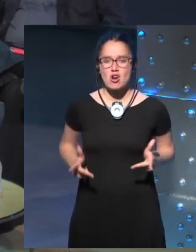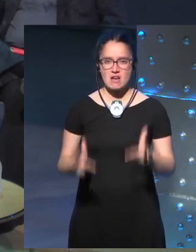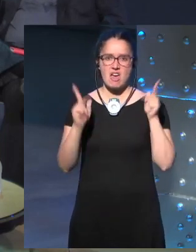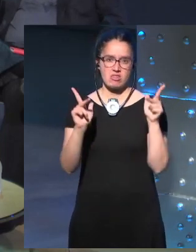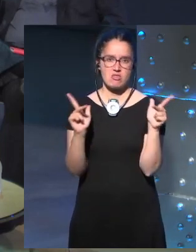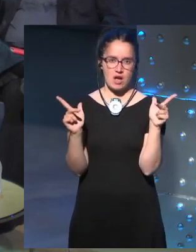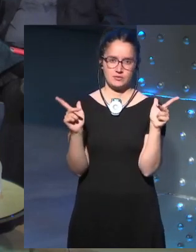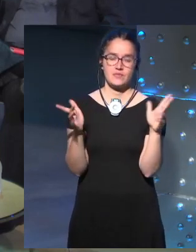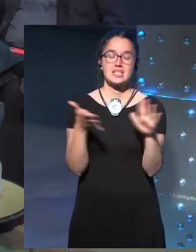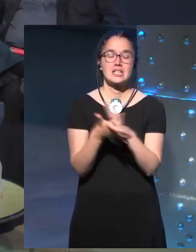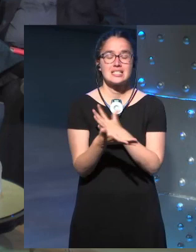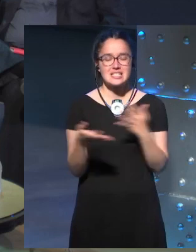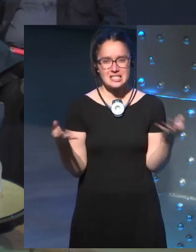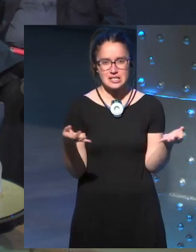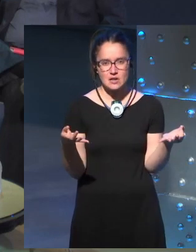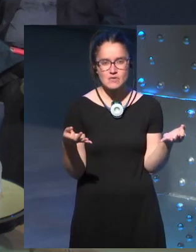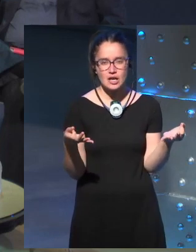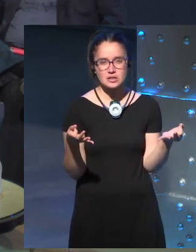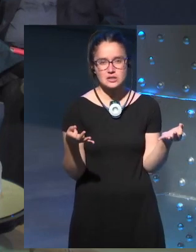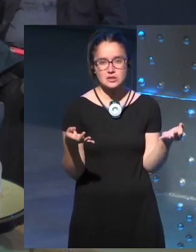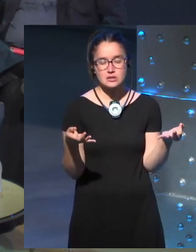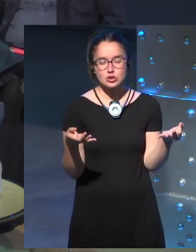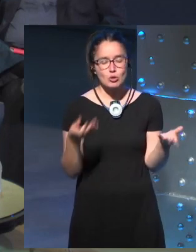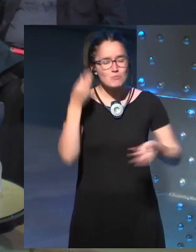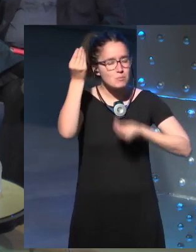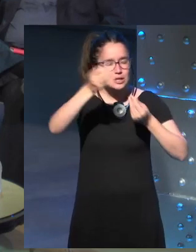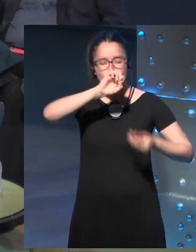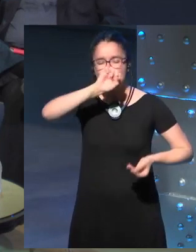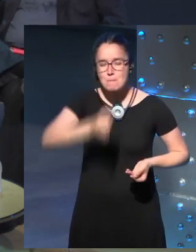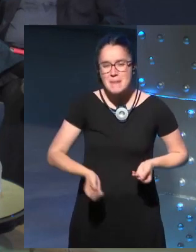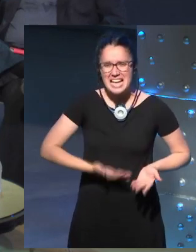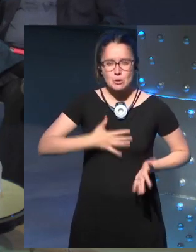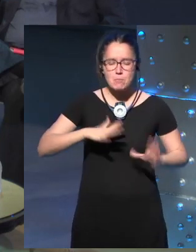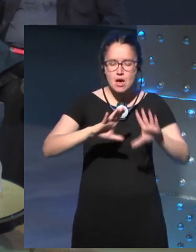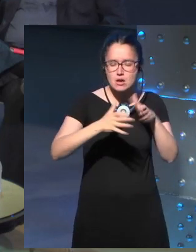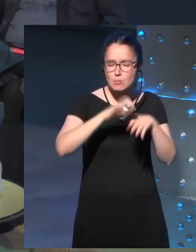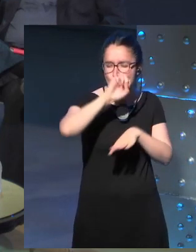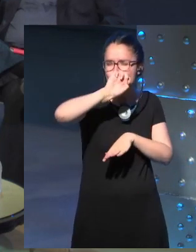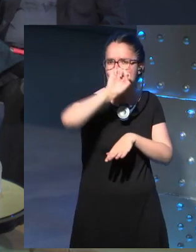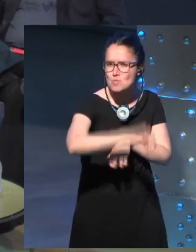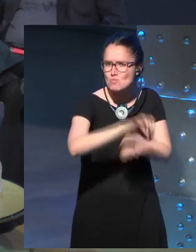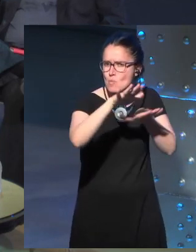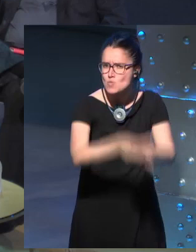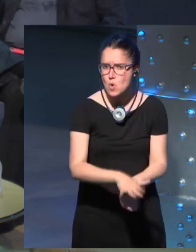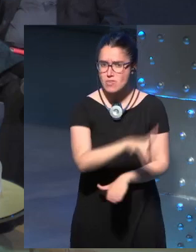deeply, passionately believe in my team, and yet, as we were saying before,